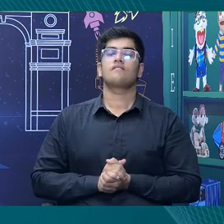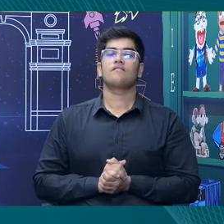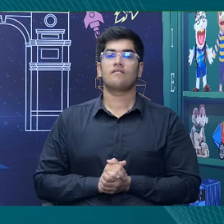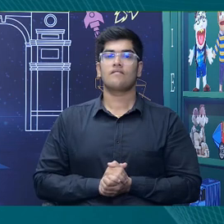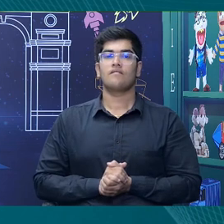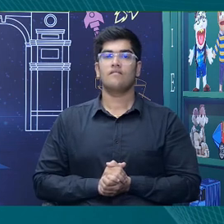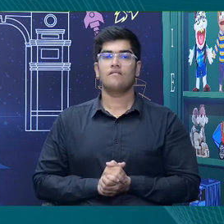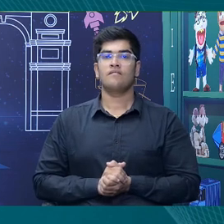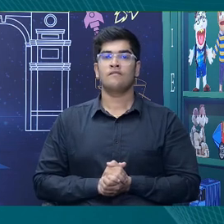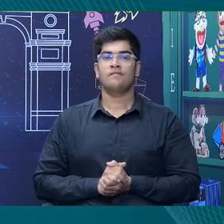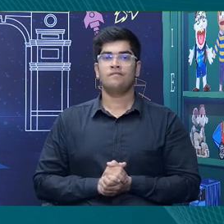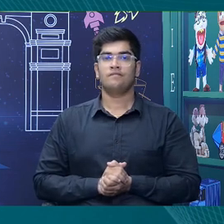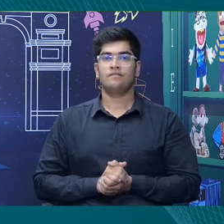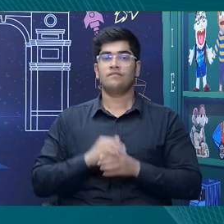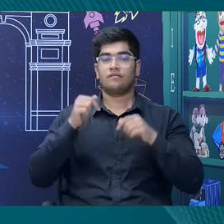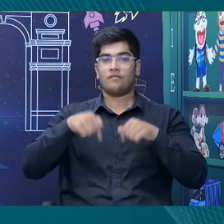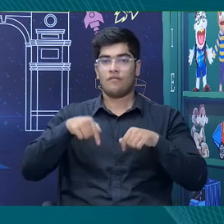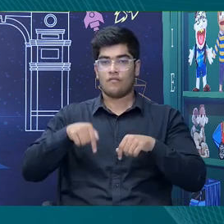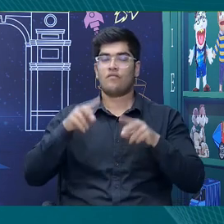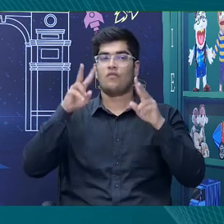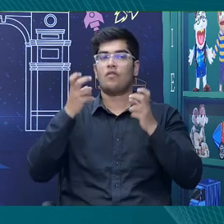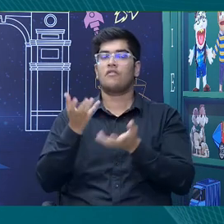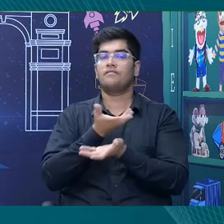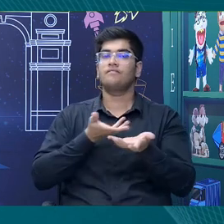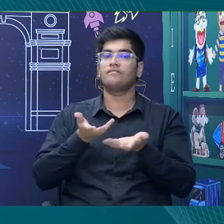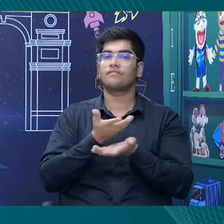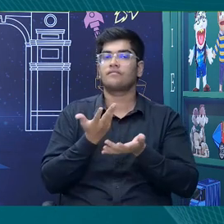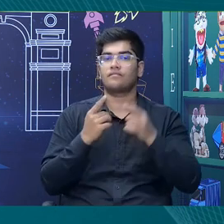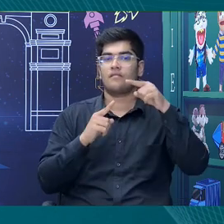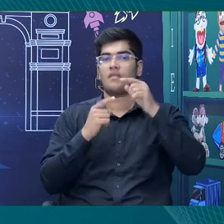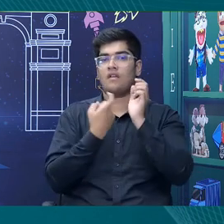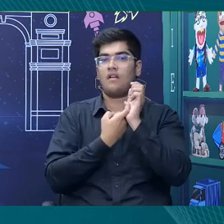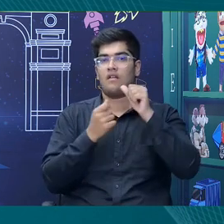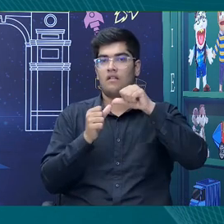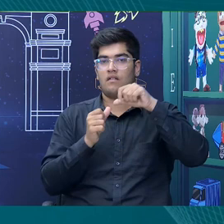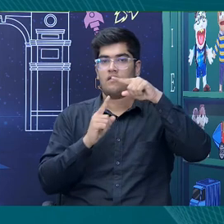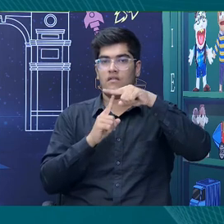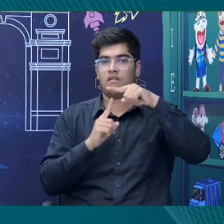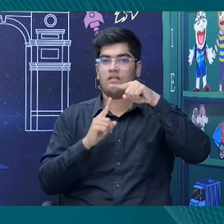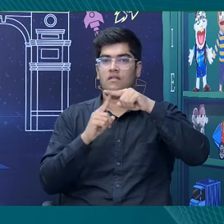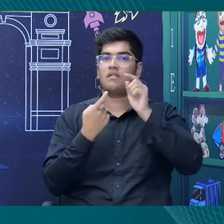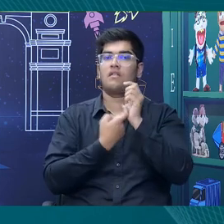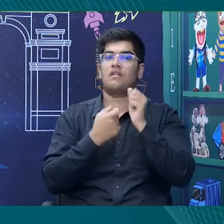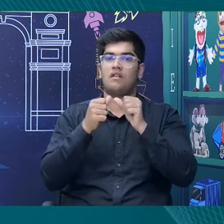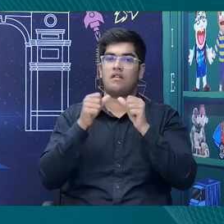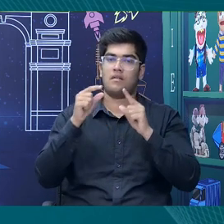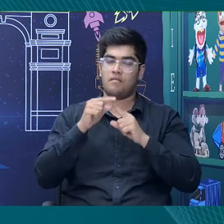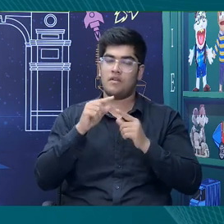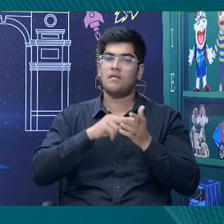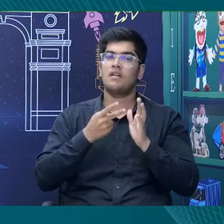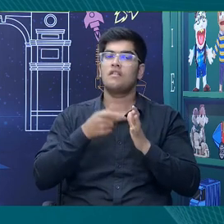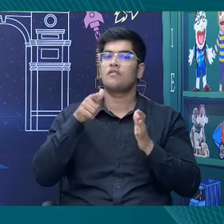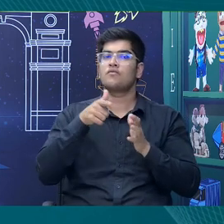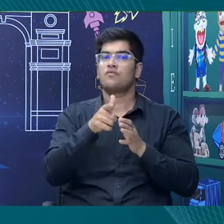dth.class12@ciet.nic.in. And yes, today we are going to talk about the rat trap, and it sounds very interesting. What we have